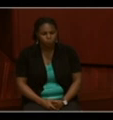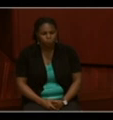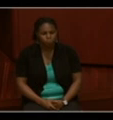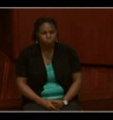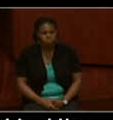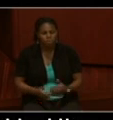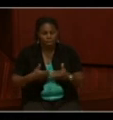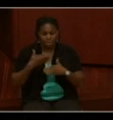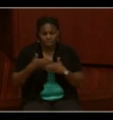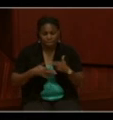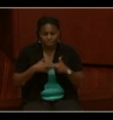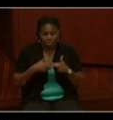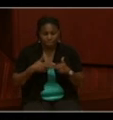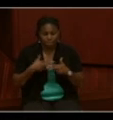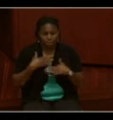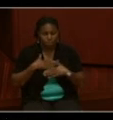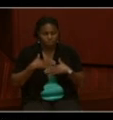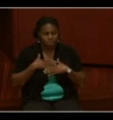Next slide, please.